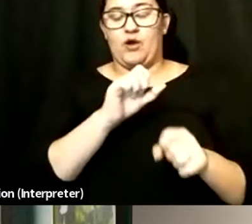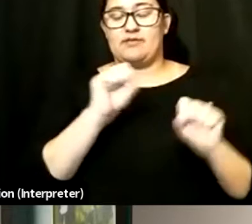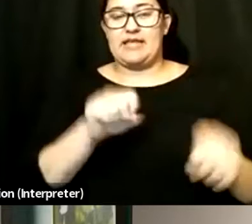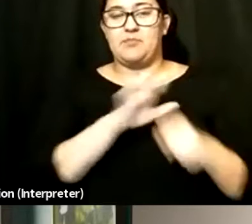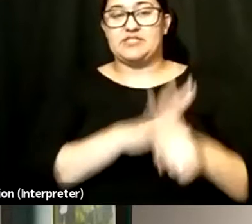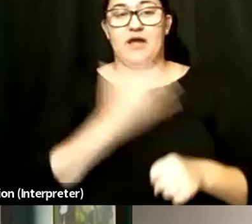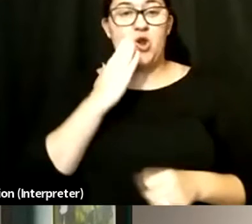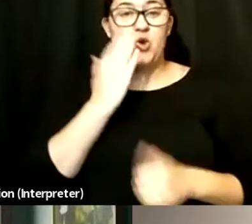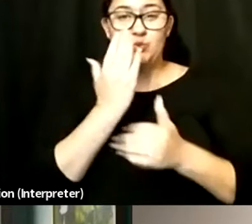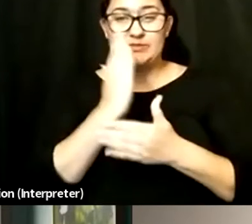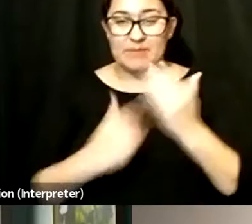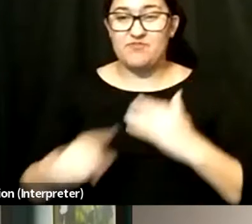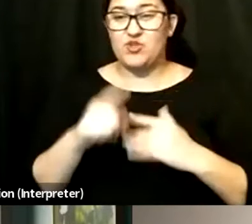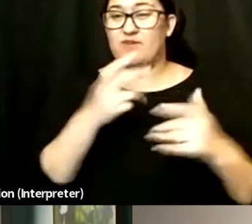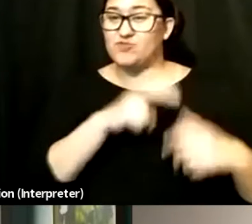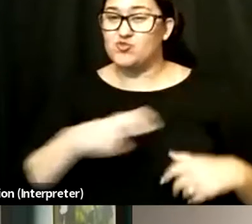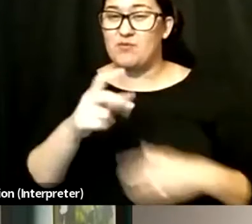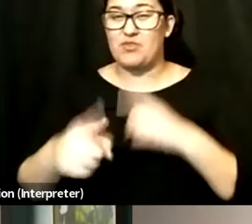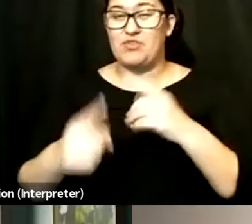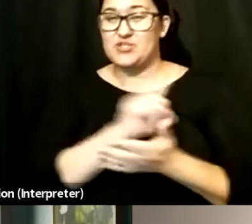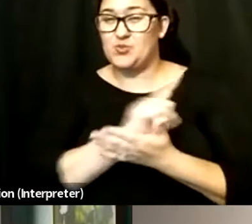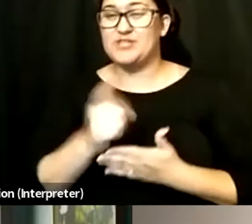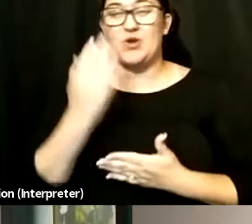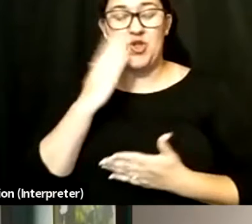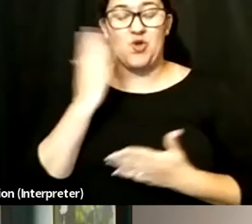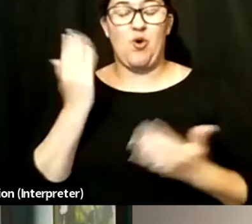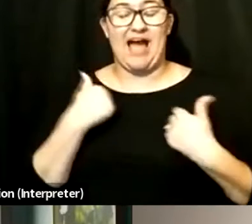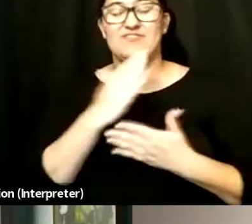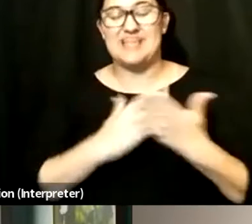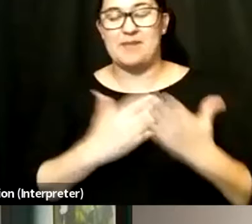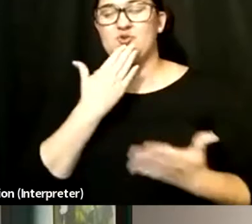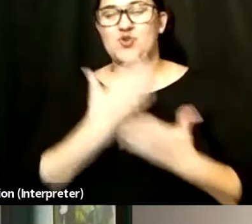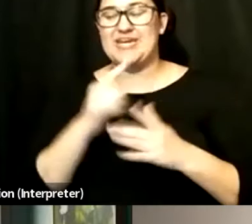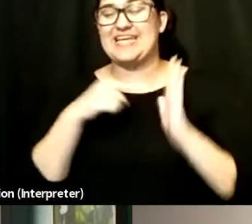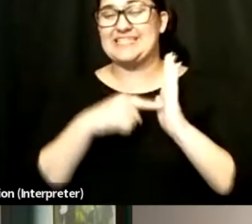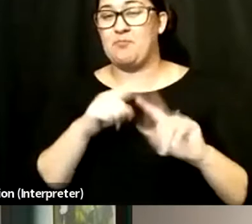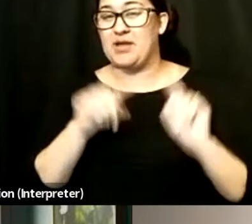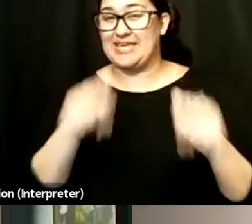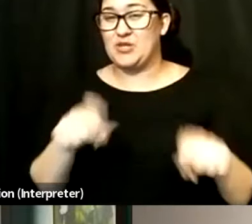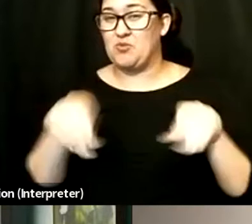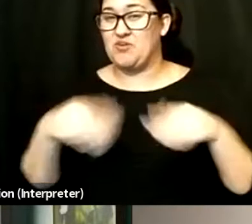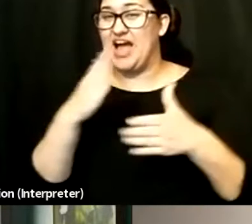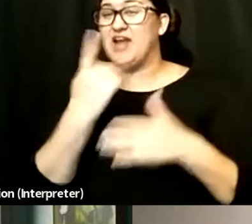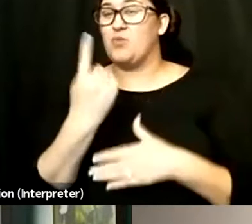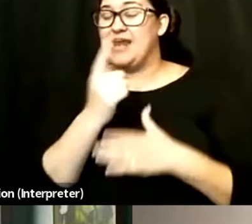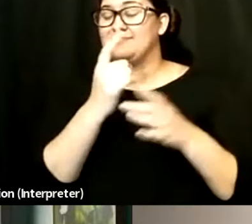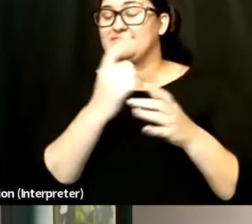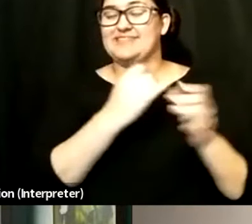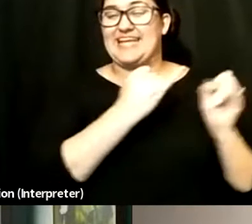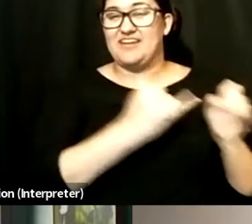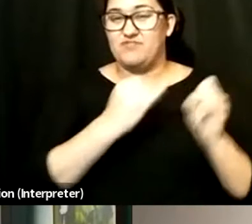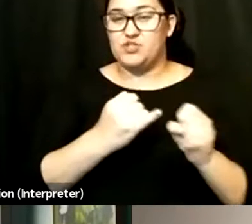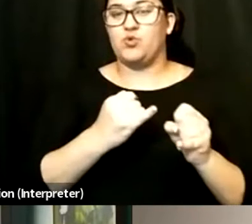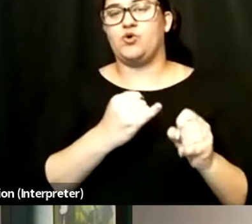traveled this week, so I feel like you probably are going to have some good examples. But can you give an example of individual ableism that you have